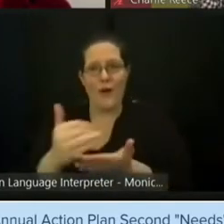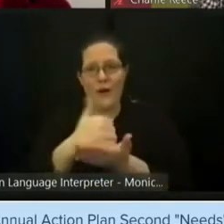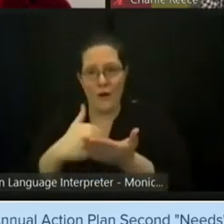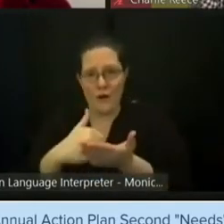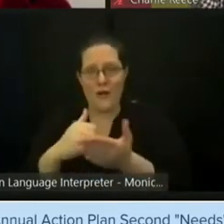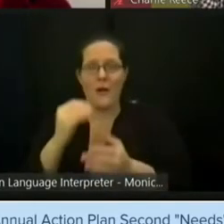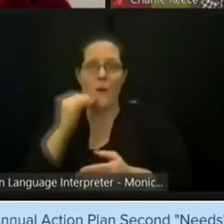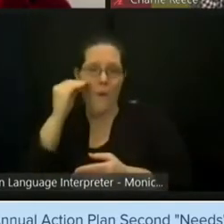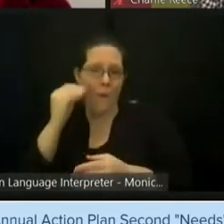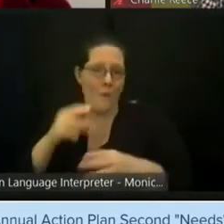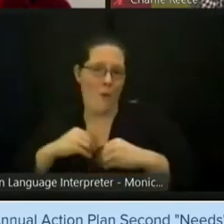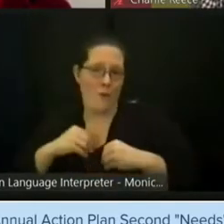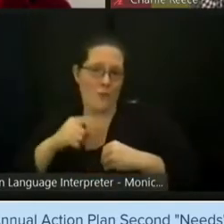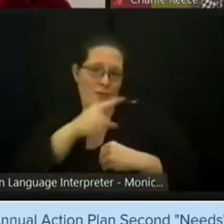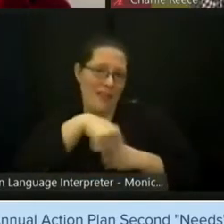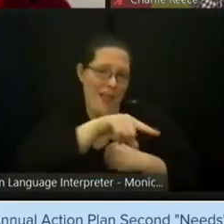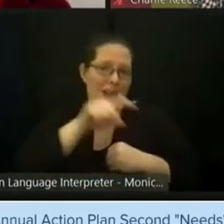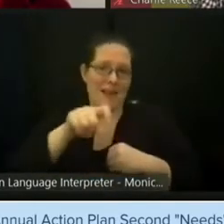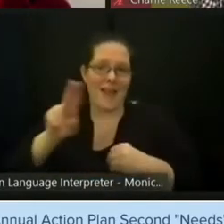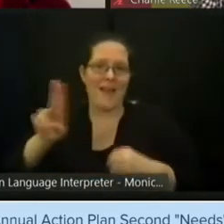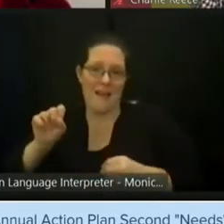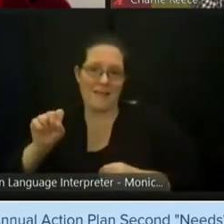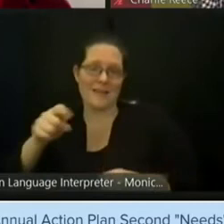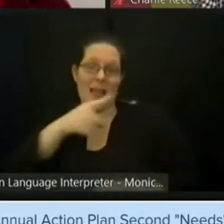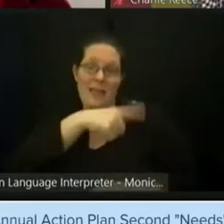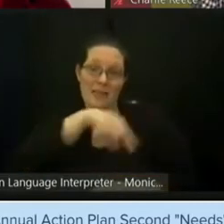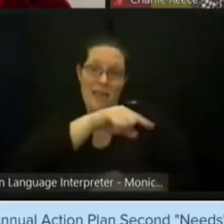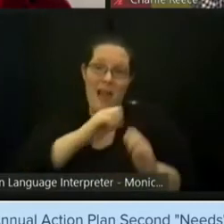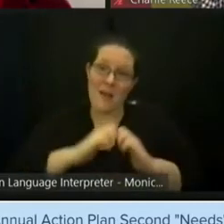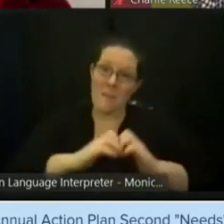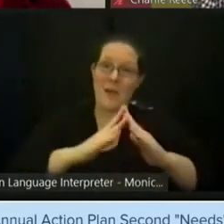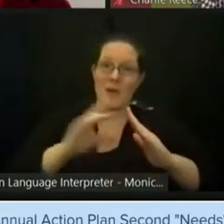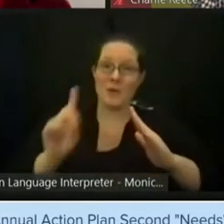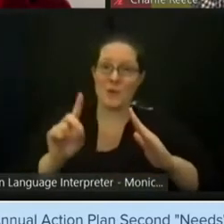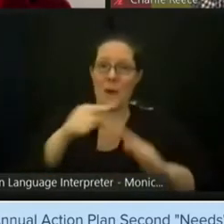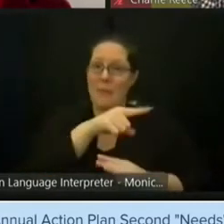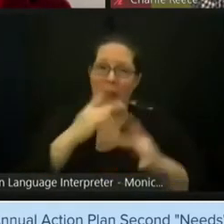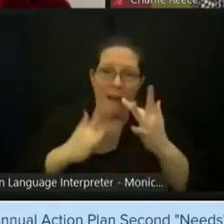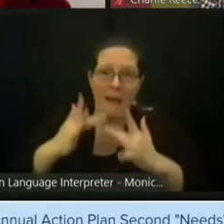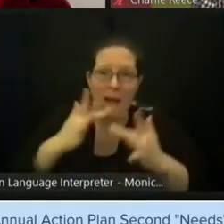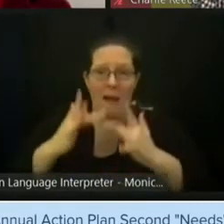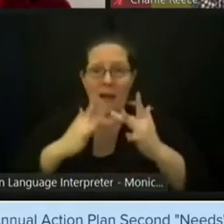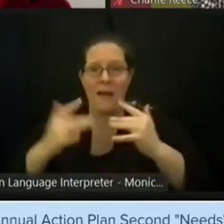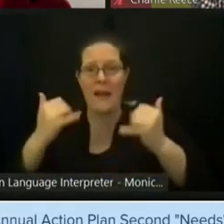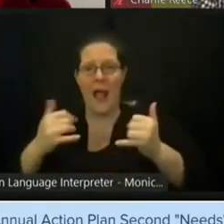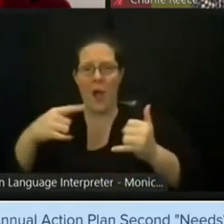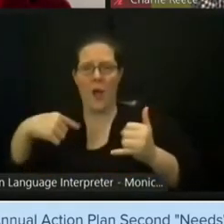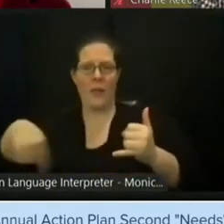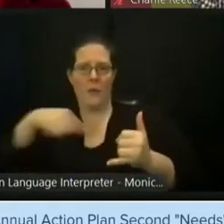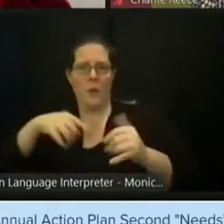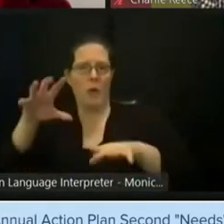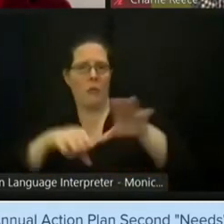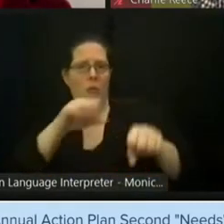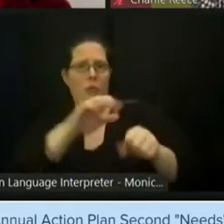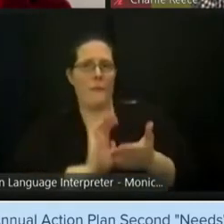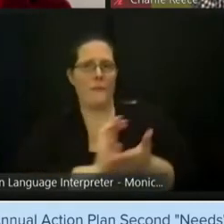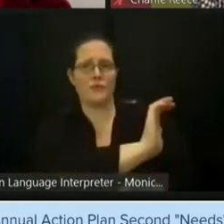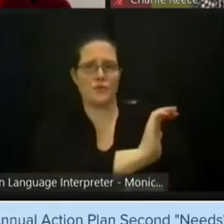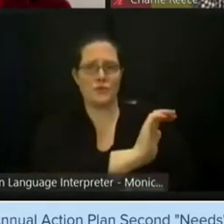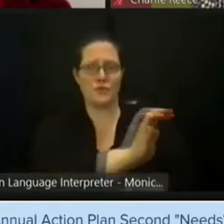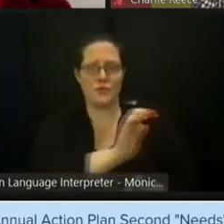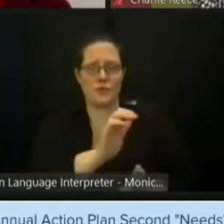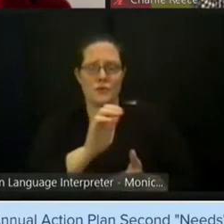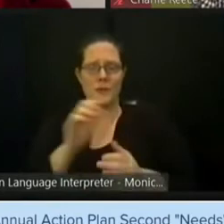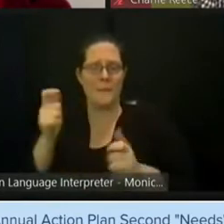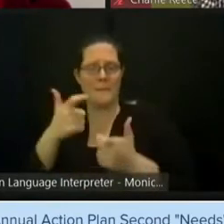They need us. They built Durham. They shouldn't be in pushed out of the neighborhoods in